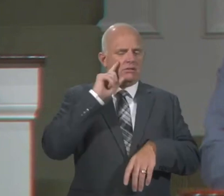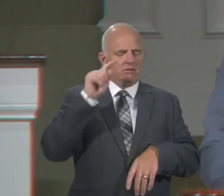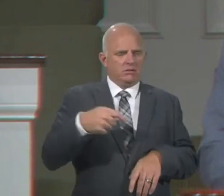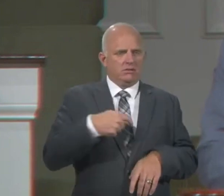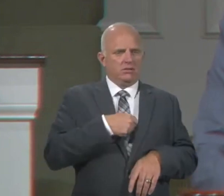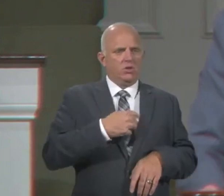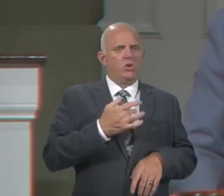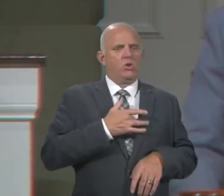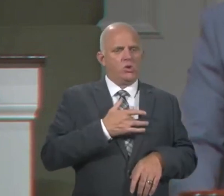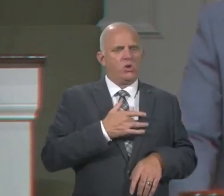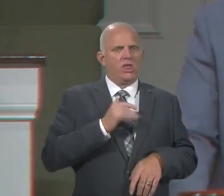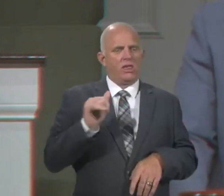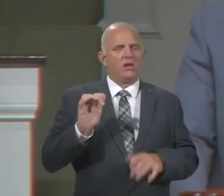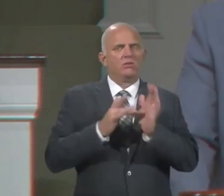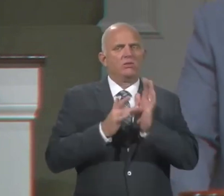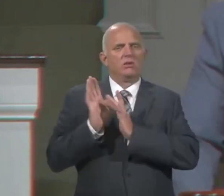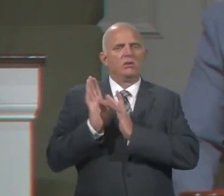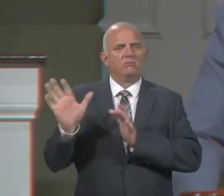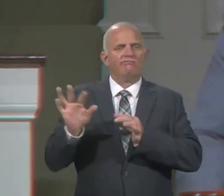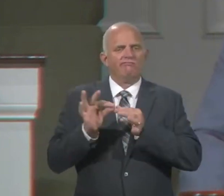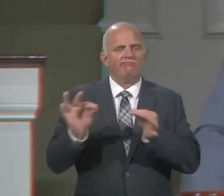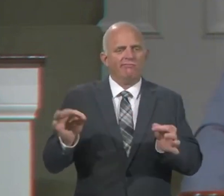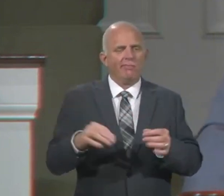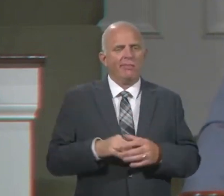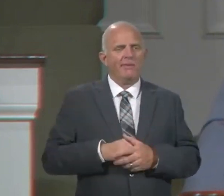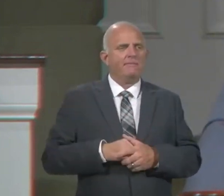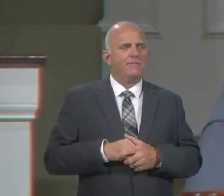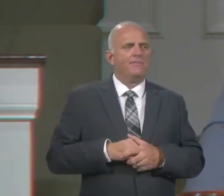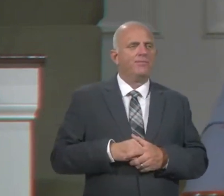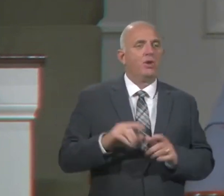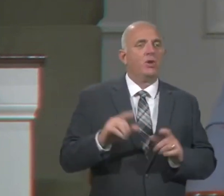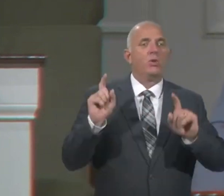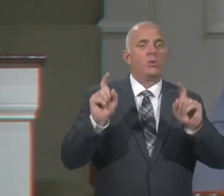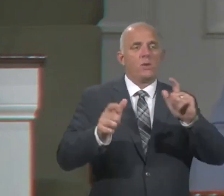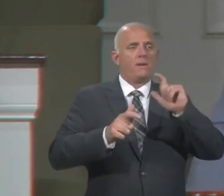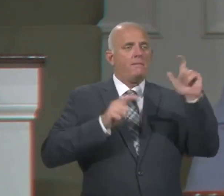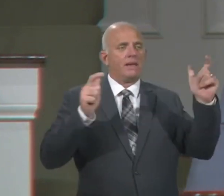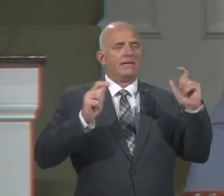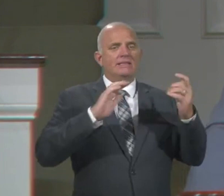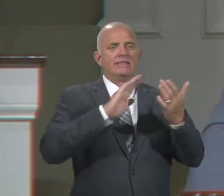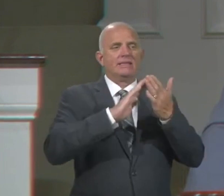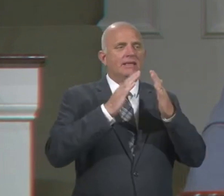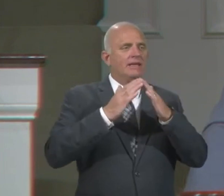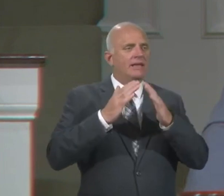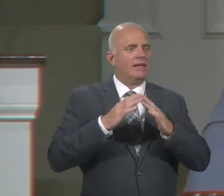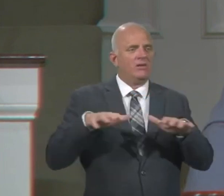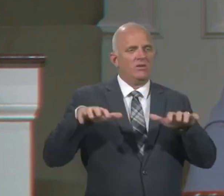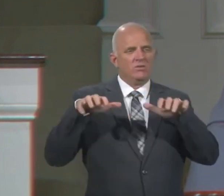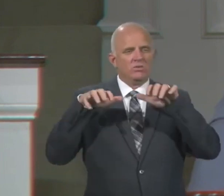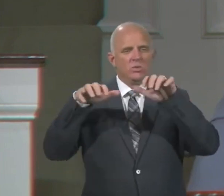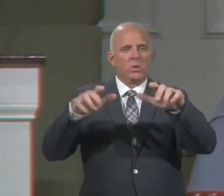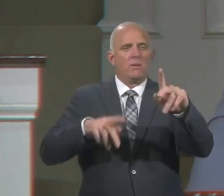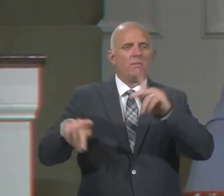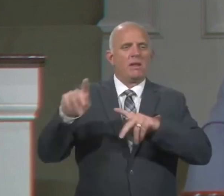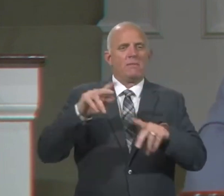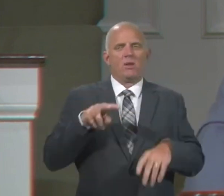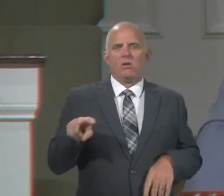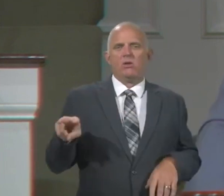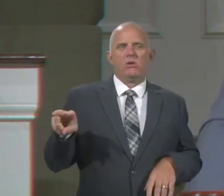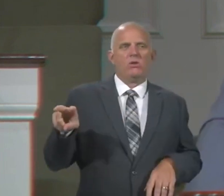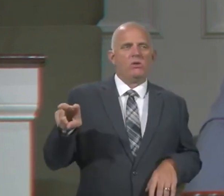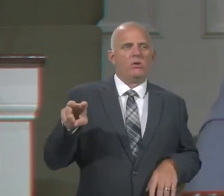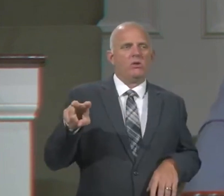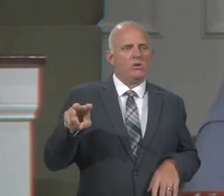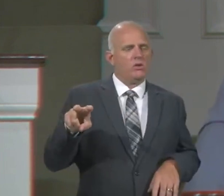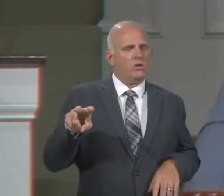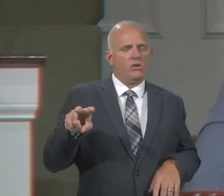You know, it's hard to visit a large city or see a large group of people and not be moved